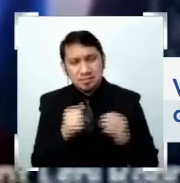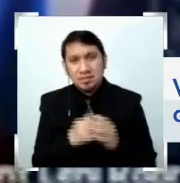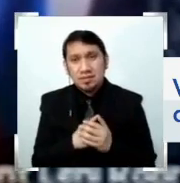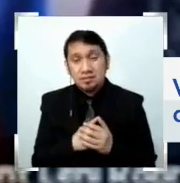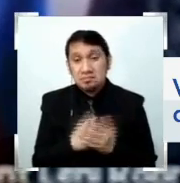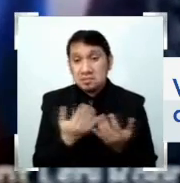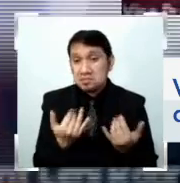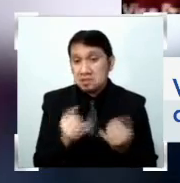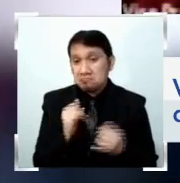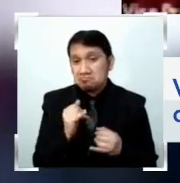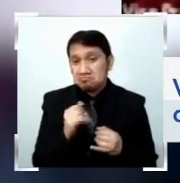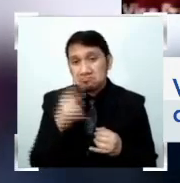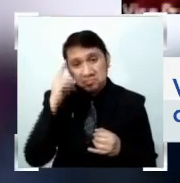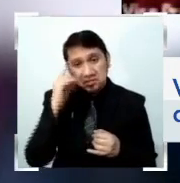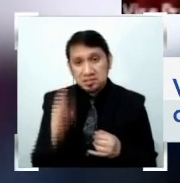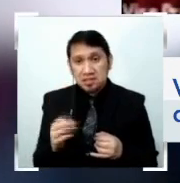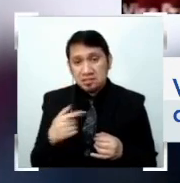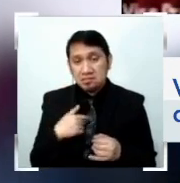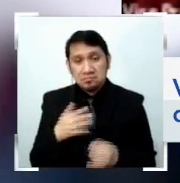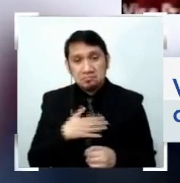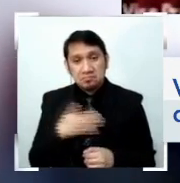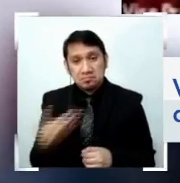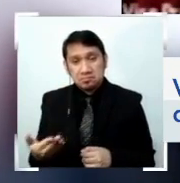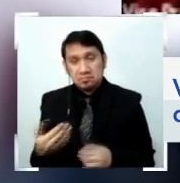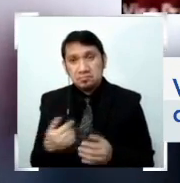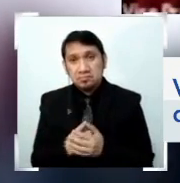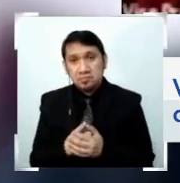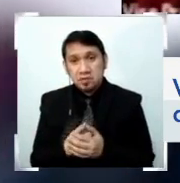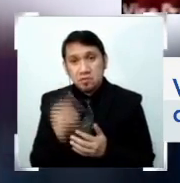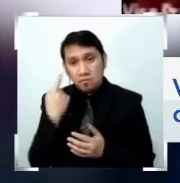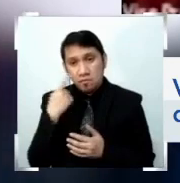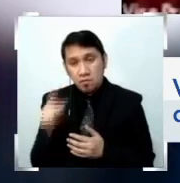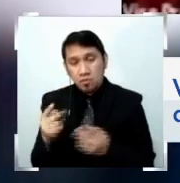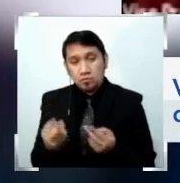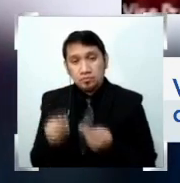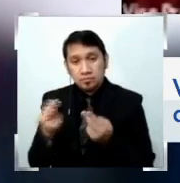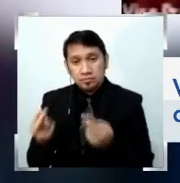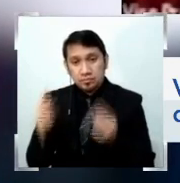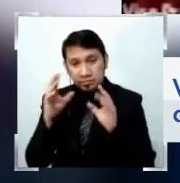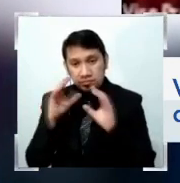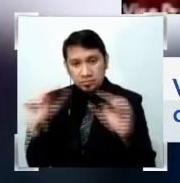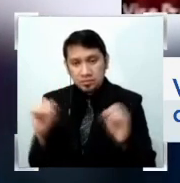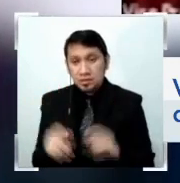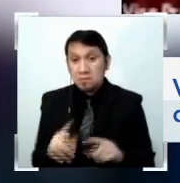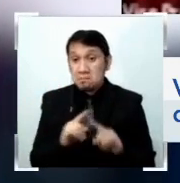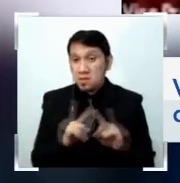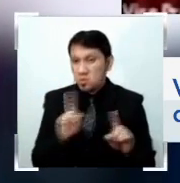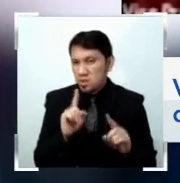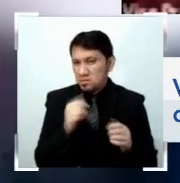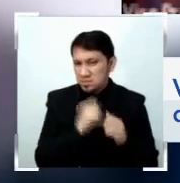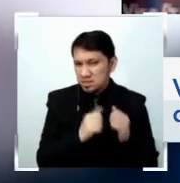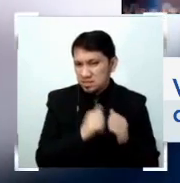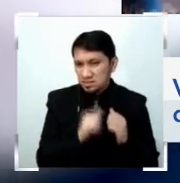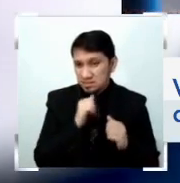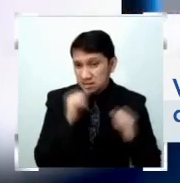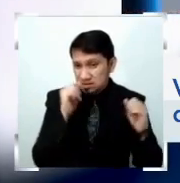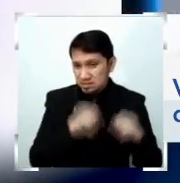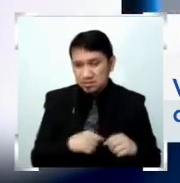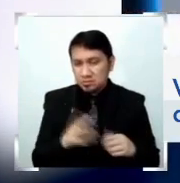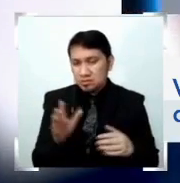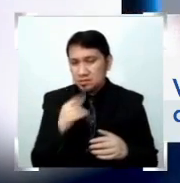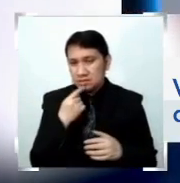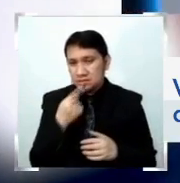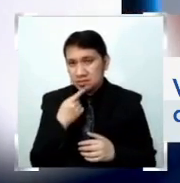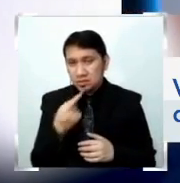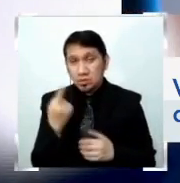I decided to run. Hindi idinetalya ni Robredo kung ano ang kanyang mga non-negotiables, pero binanggit niya dati na isa dito ang